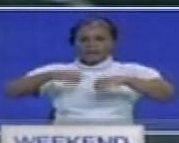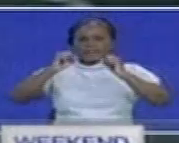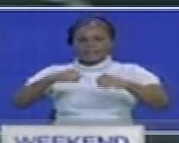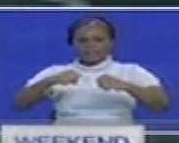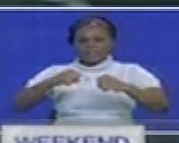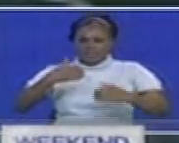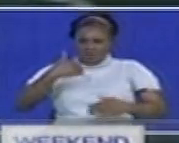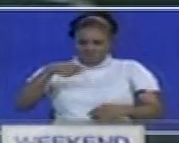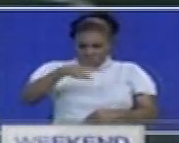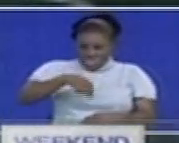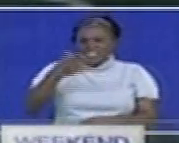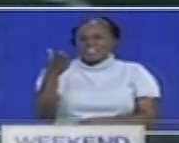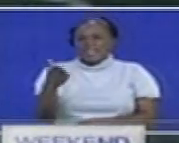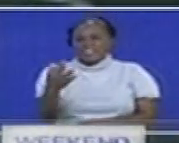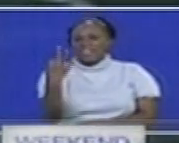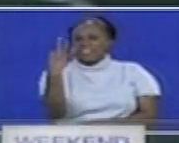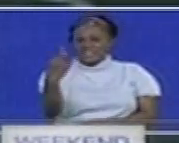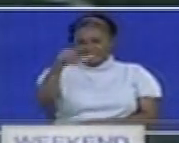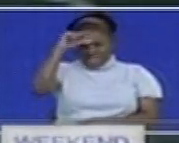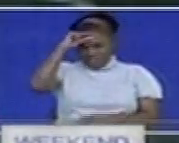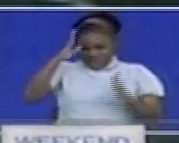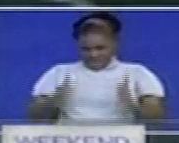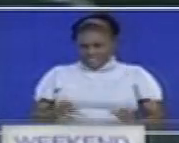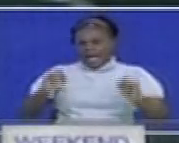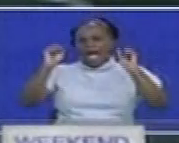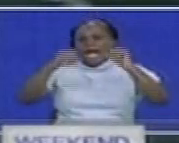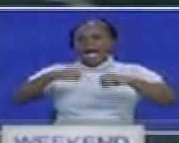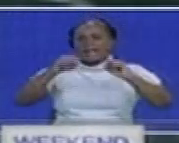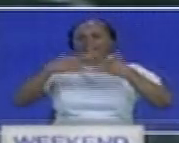were in Kitui and the three governors agreed that